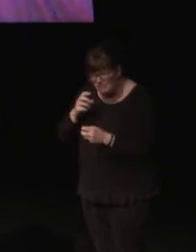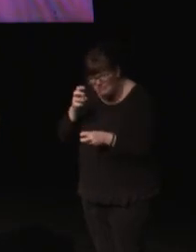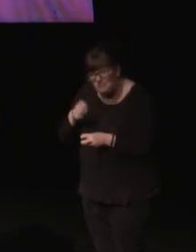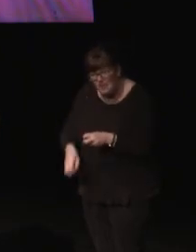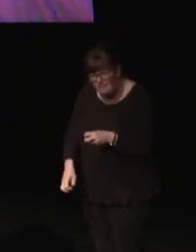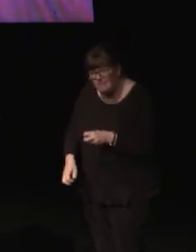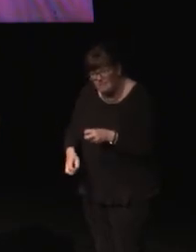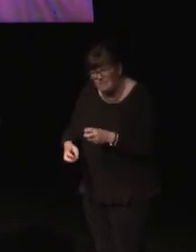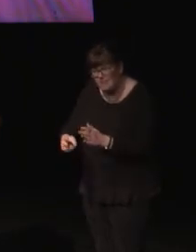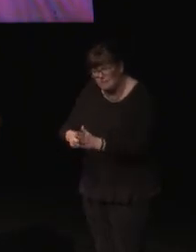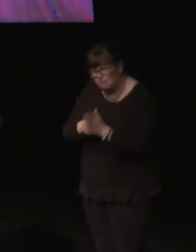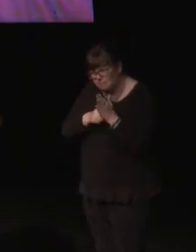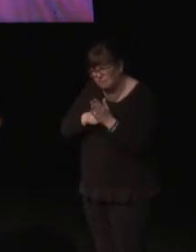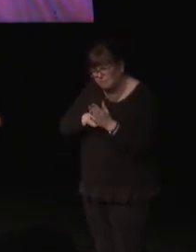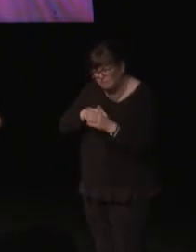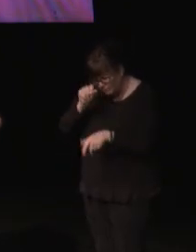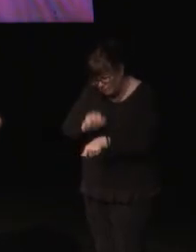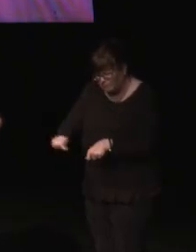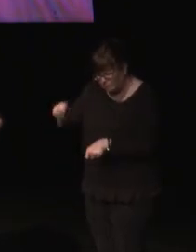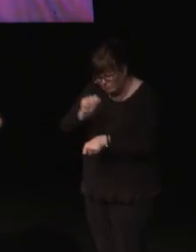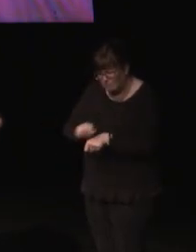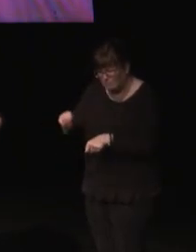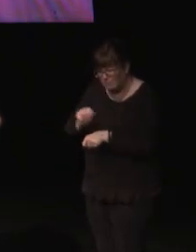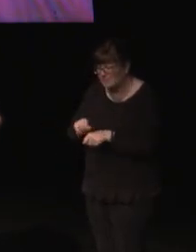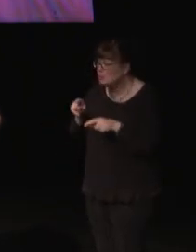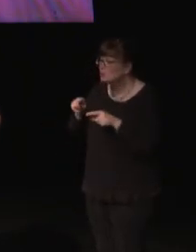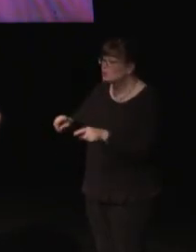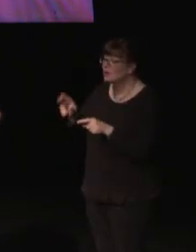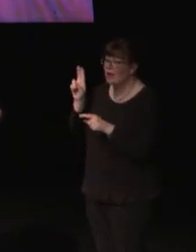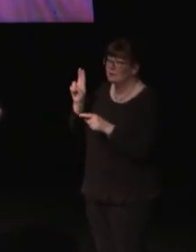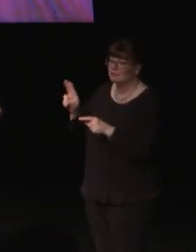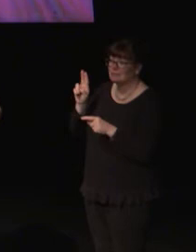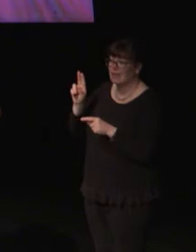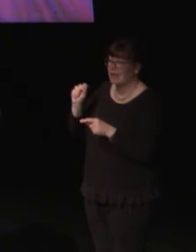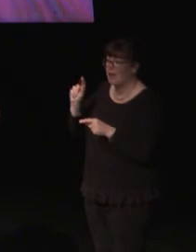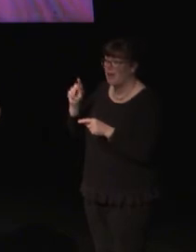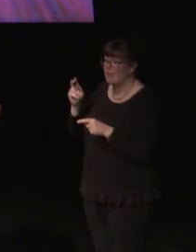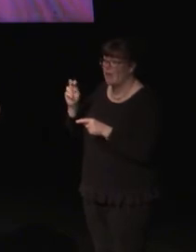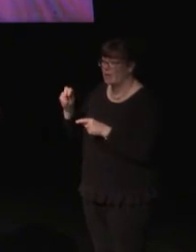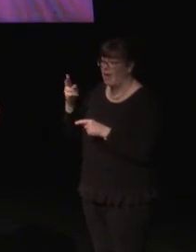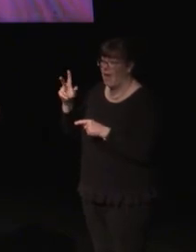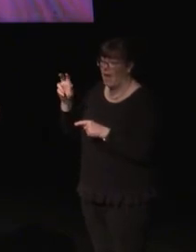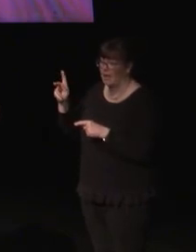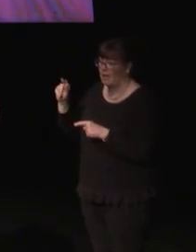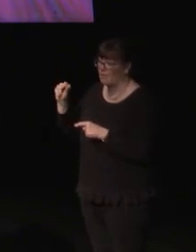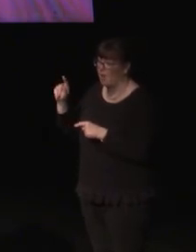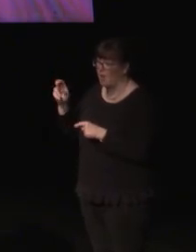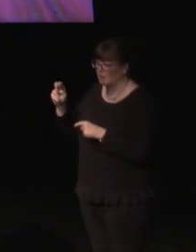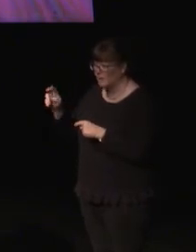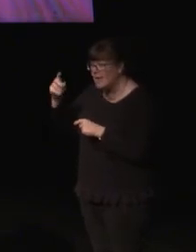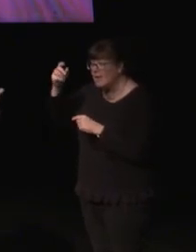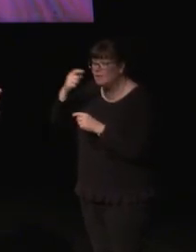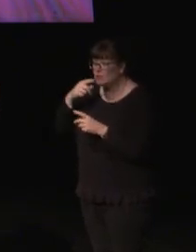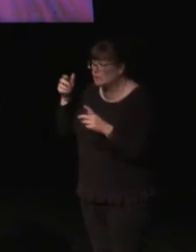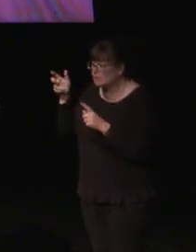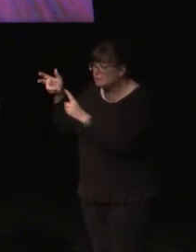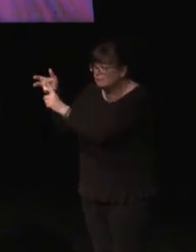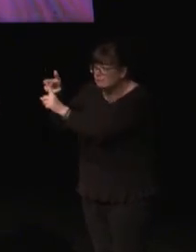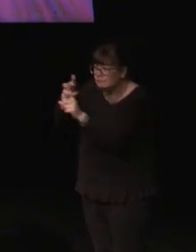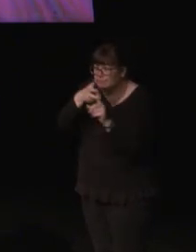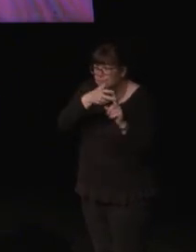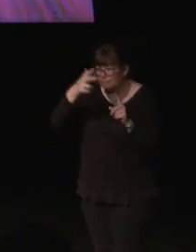time. And so one of the things that during the hackathon they talked about is if we could have this brain, this hub, you would take all of